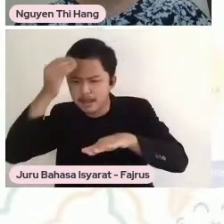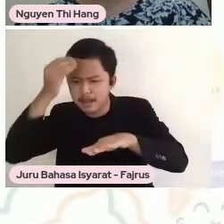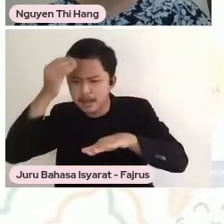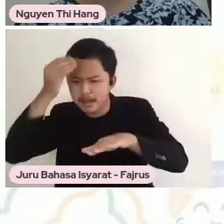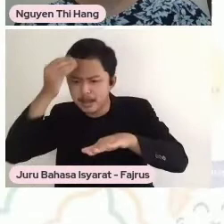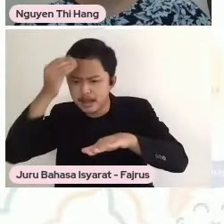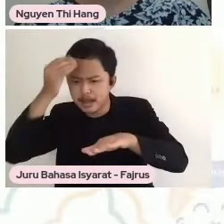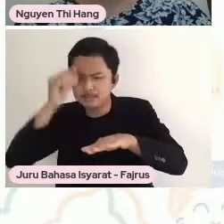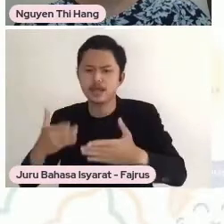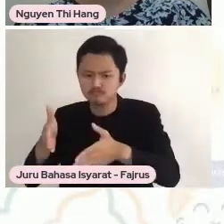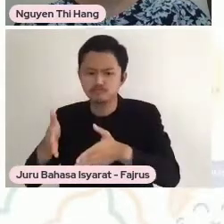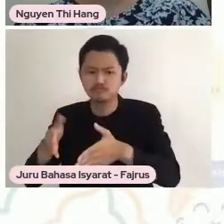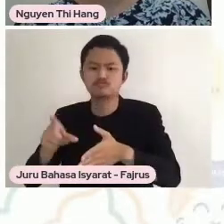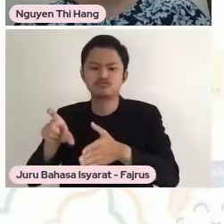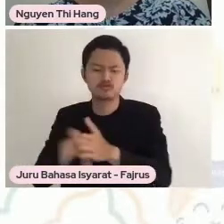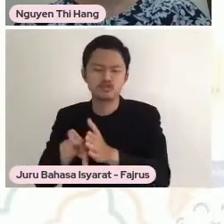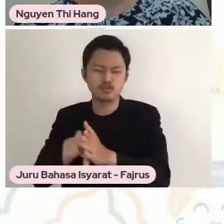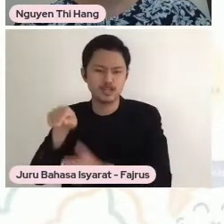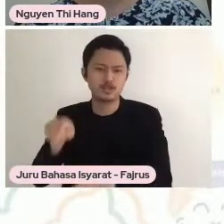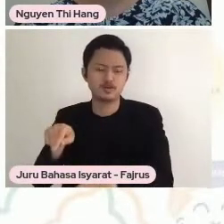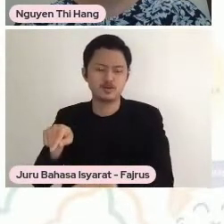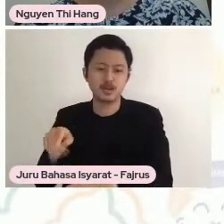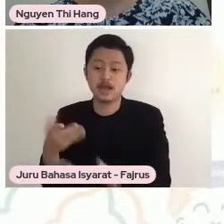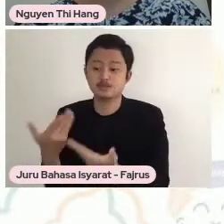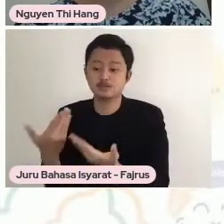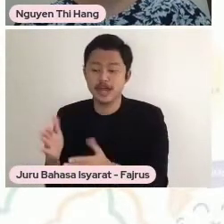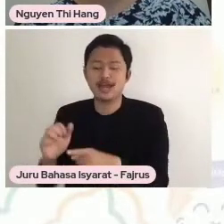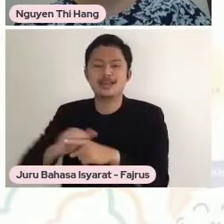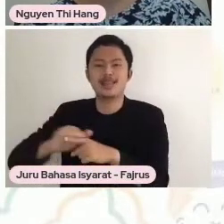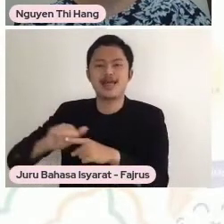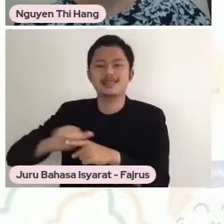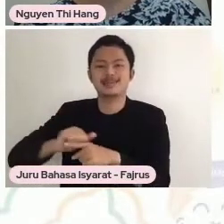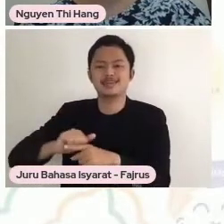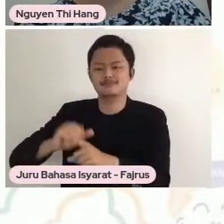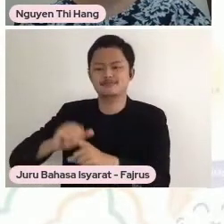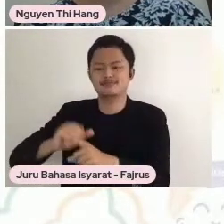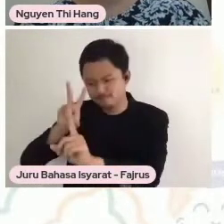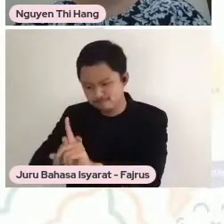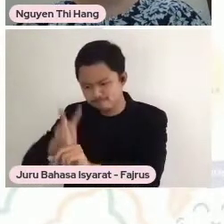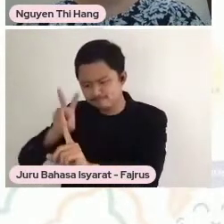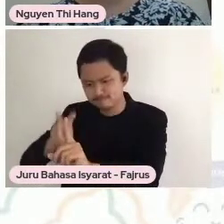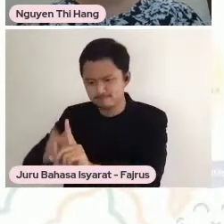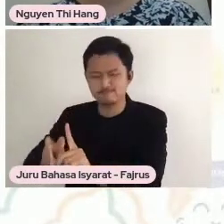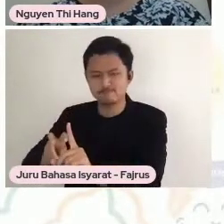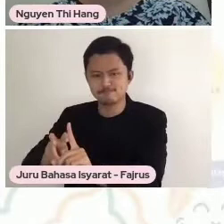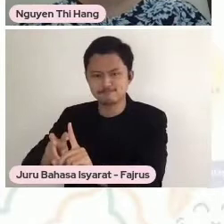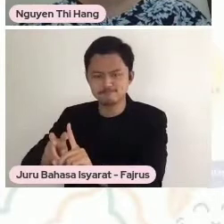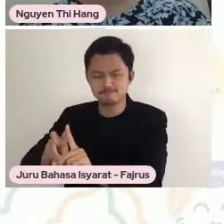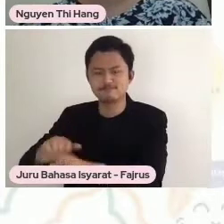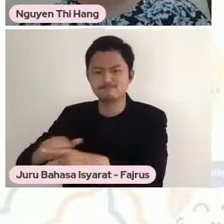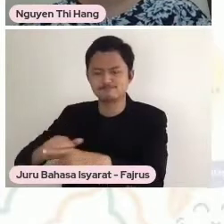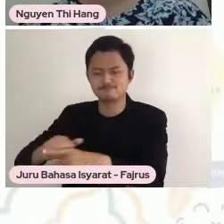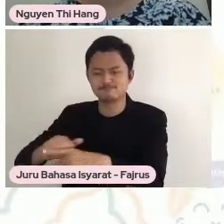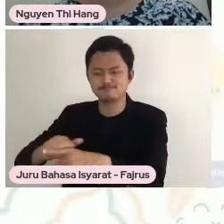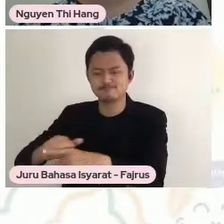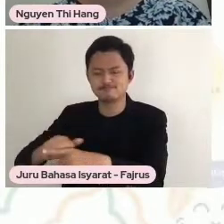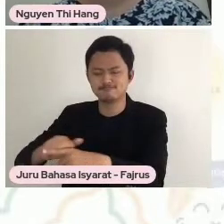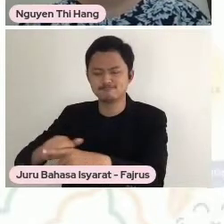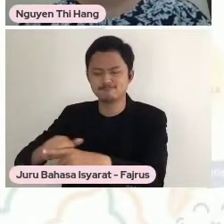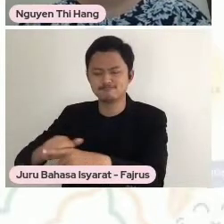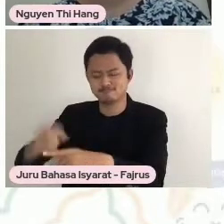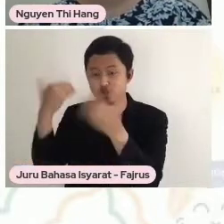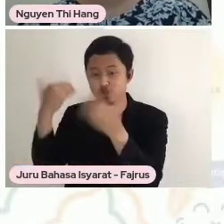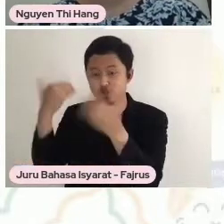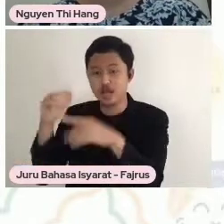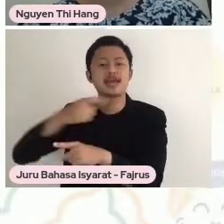khusus, contohnya. Kemudian mereka dilatih melakukan assessment, ya. Kemudian juga di dalam workshop itu mereka